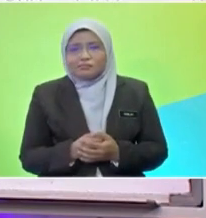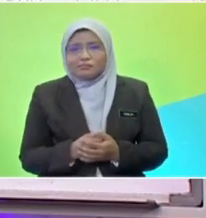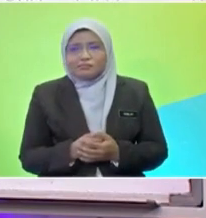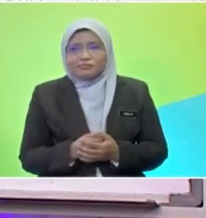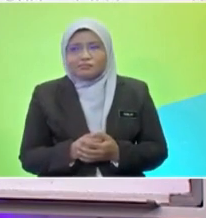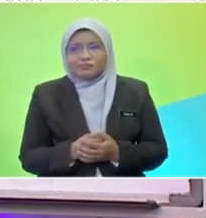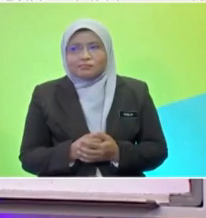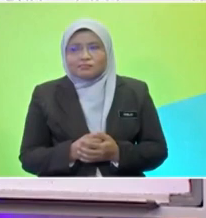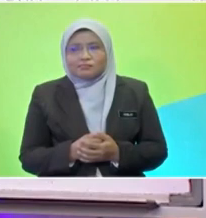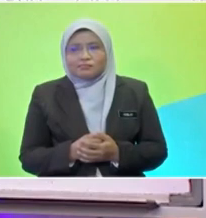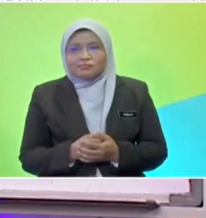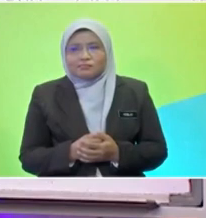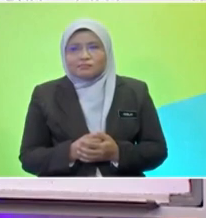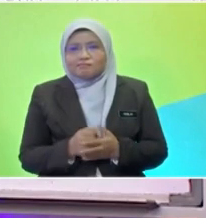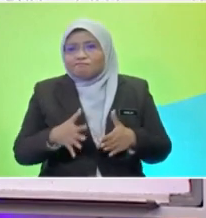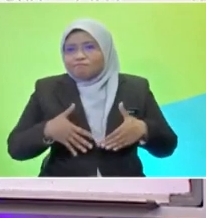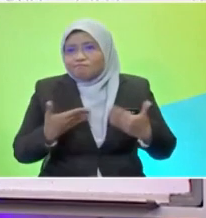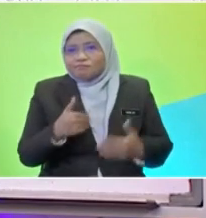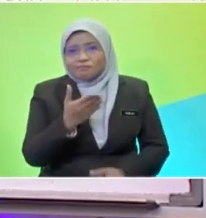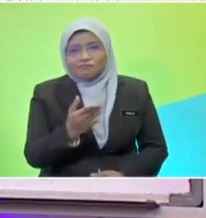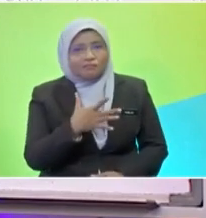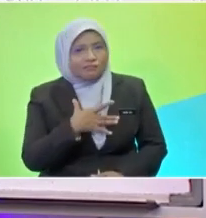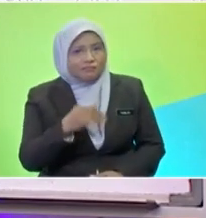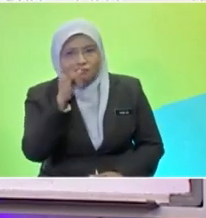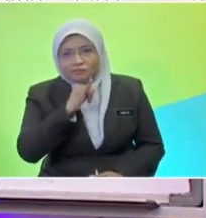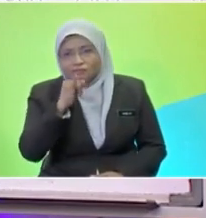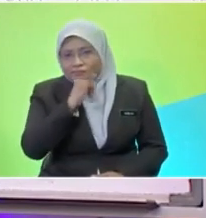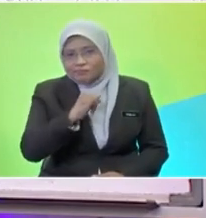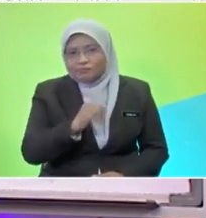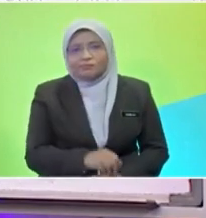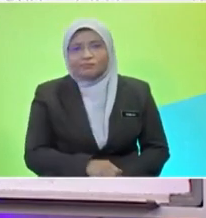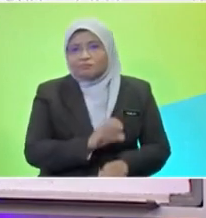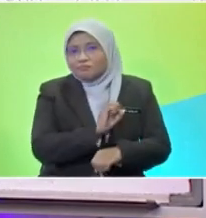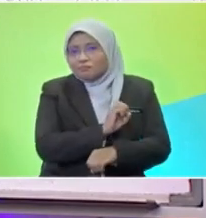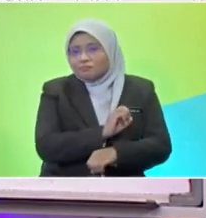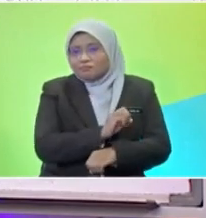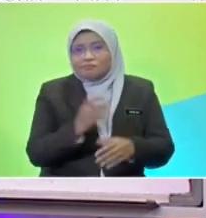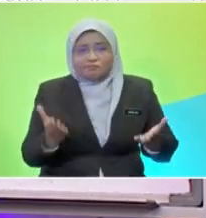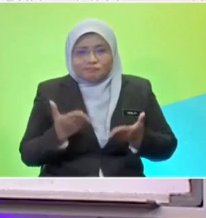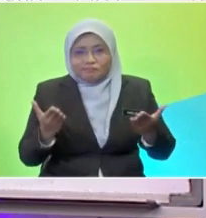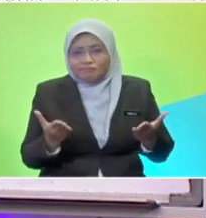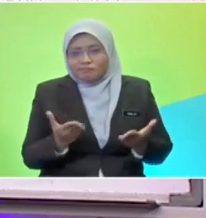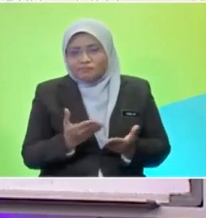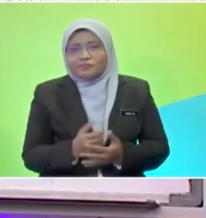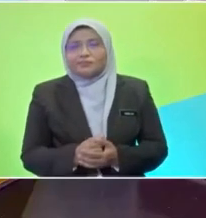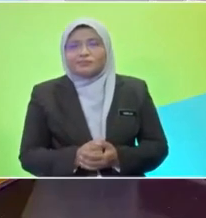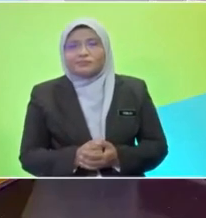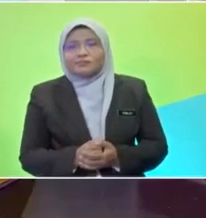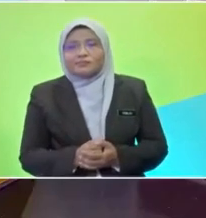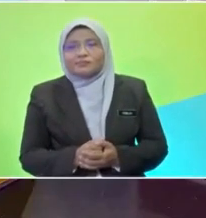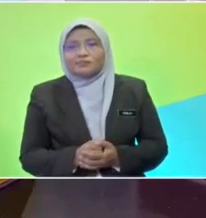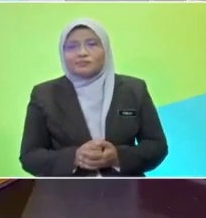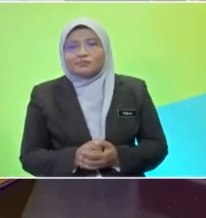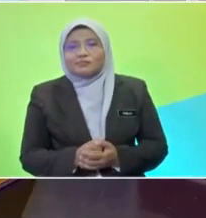singer motivate you to become a singer? Hanif, this is a hot question. It is.